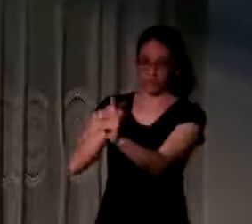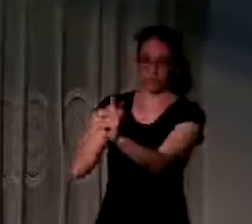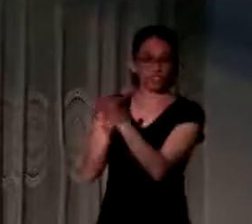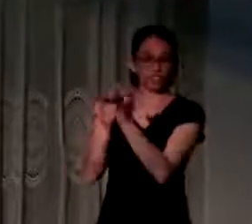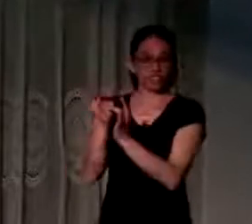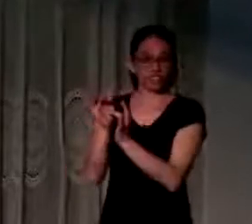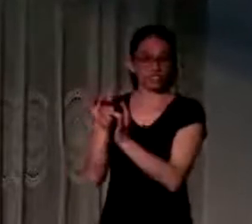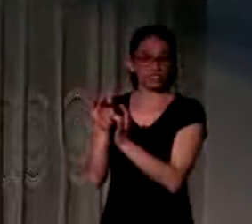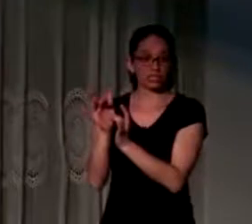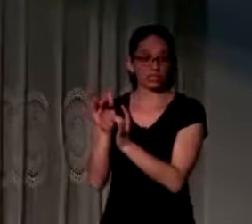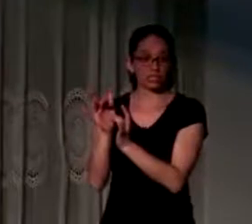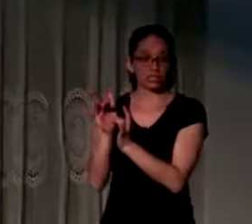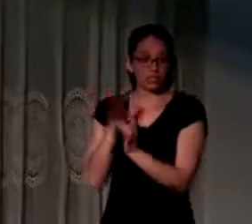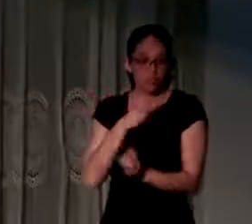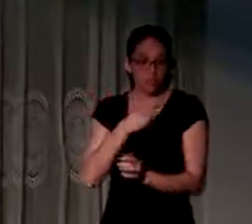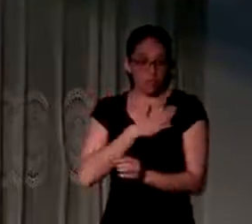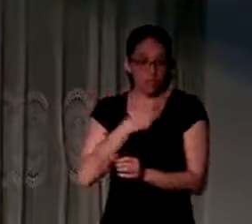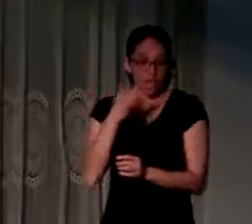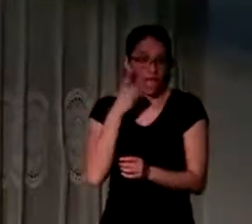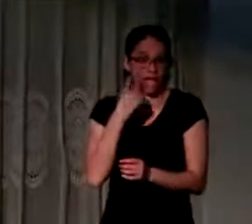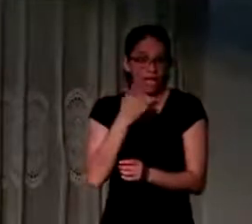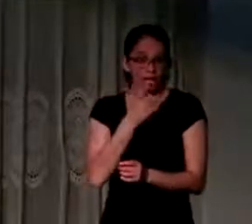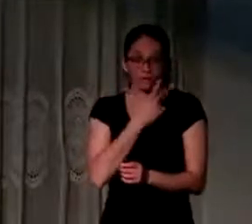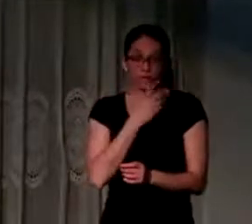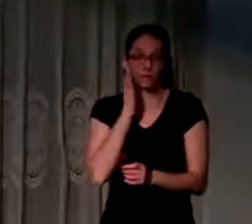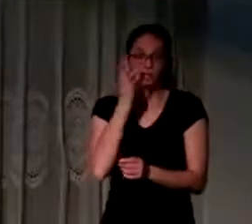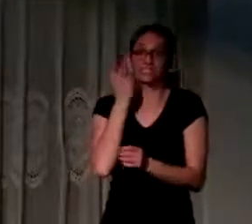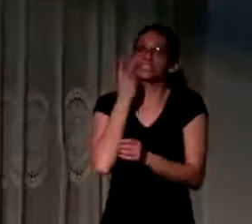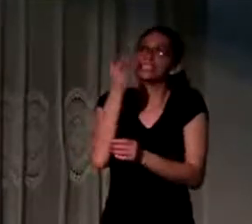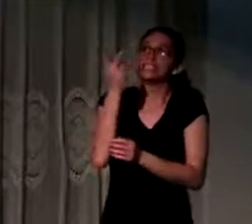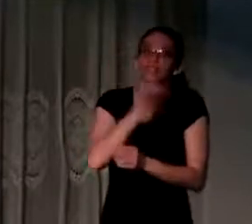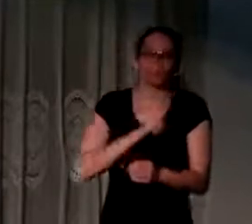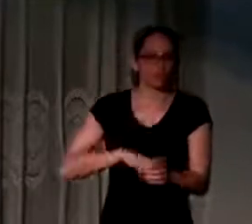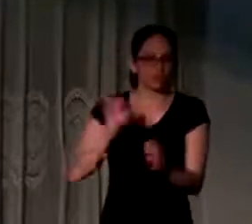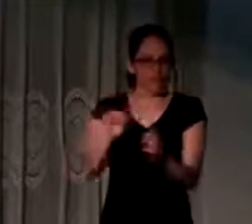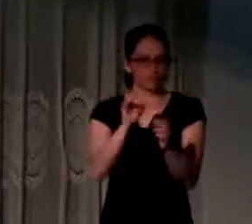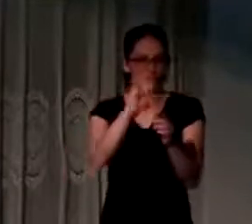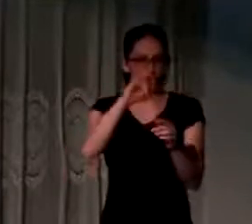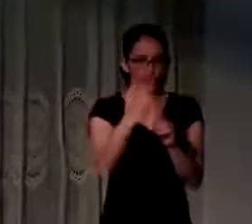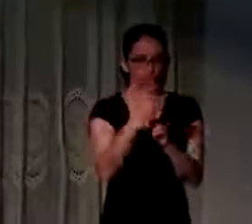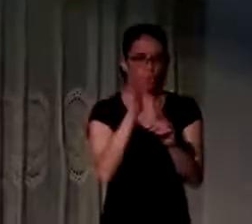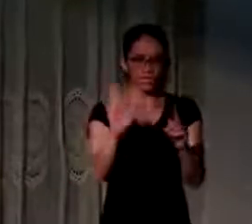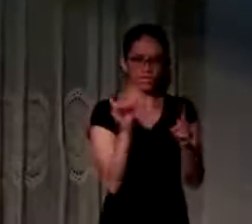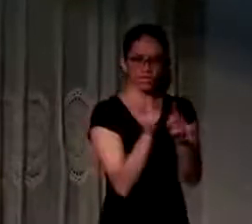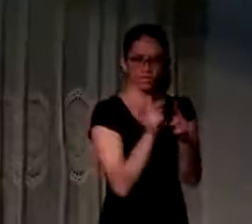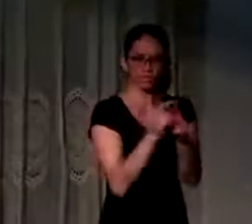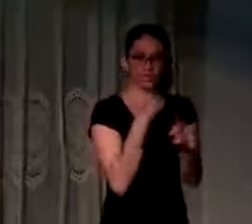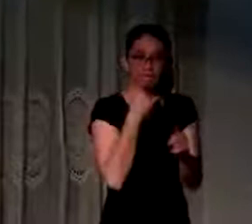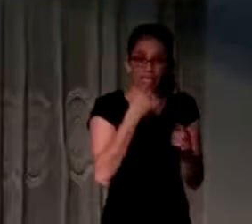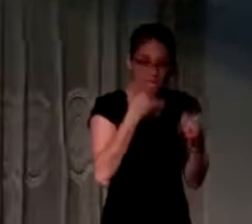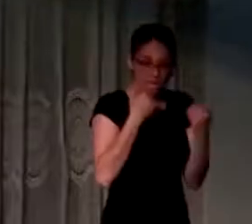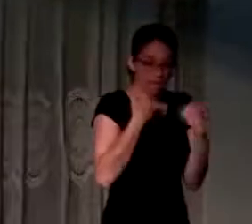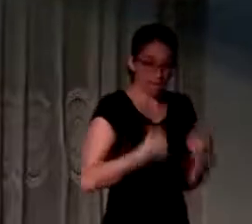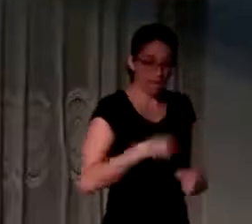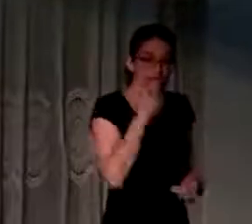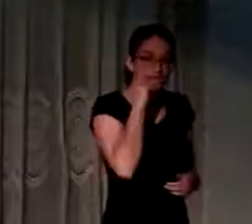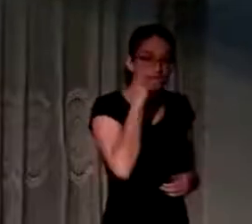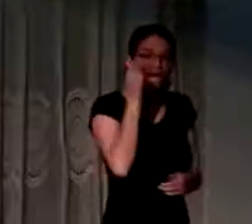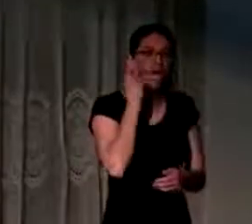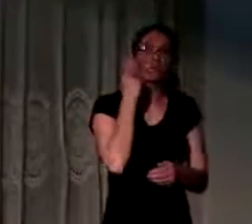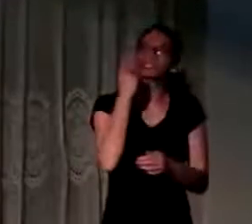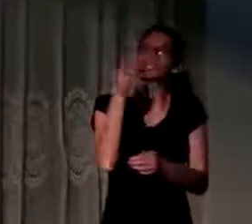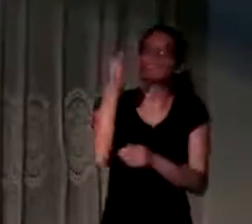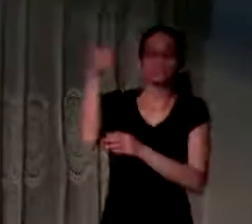My eyes shall see the Lord. Job said that. In my flesh I shall see God, and my eyes shall see the Lord, in my